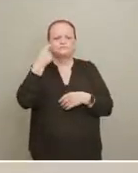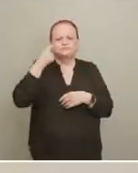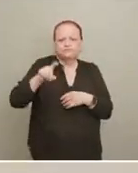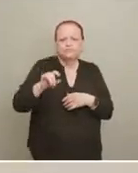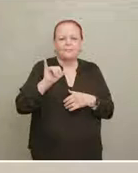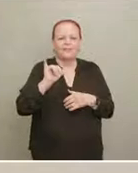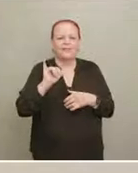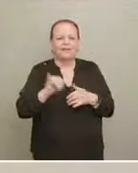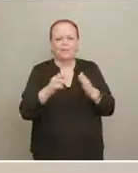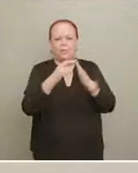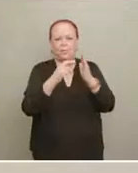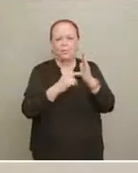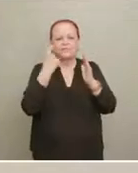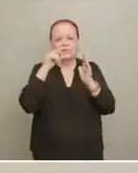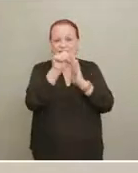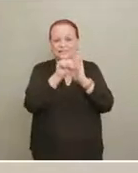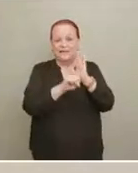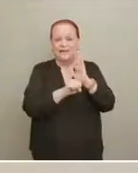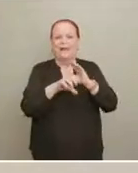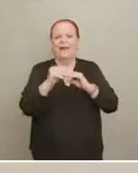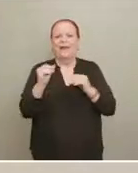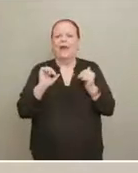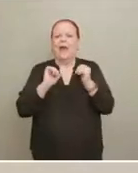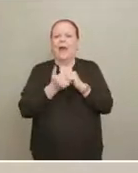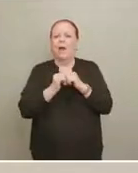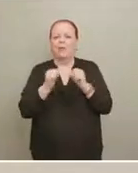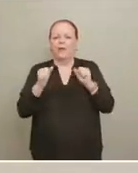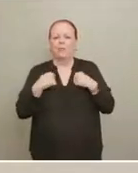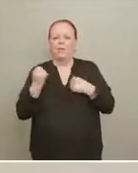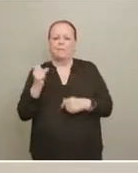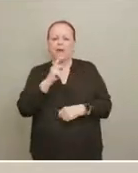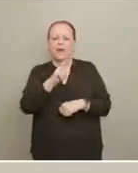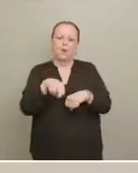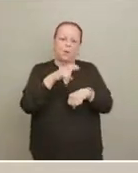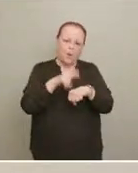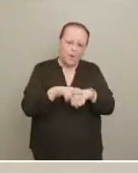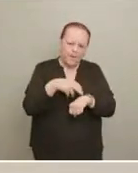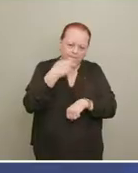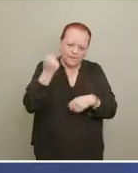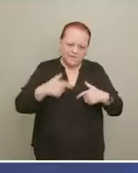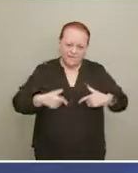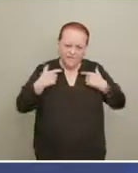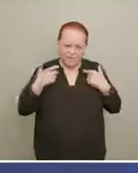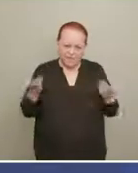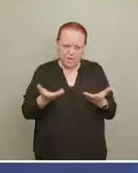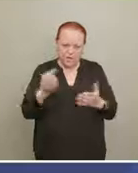restrictions, and how do we get back to living our best lives here in Orange County.